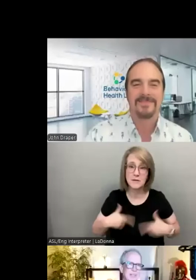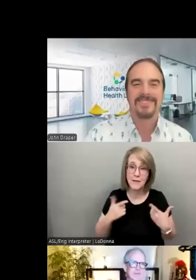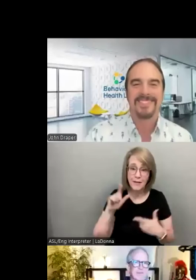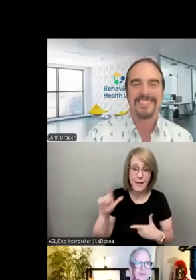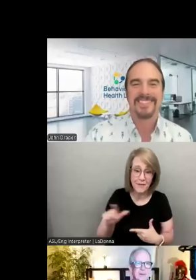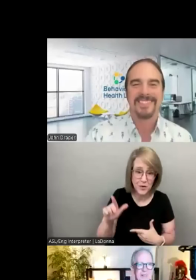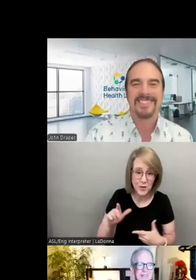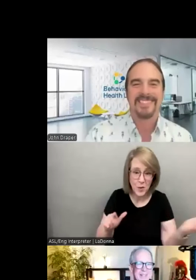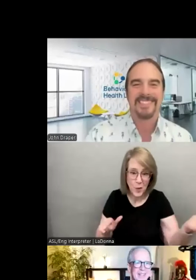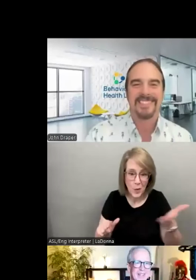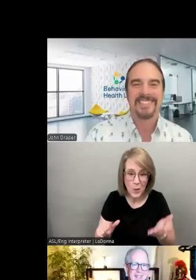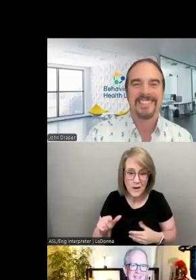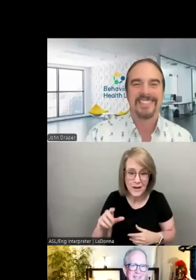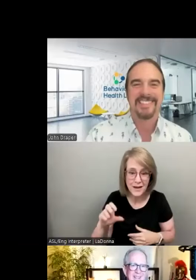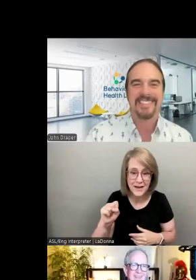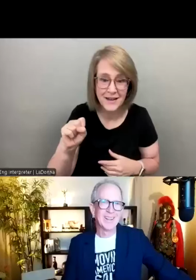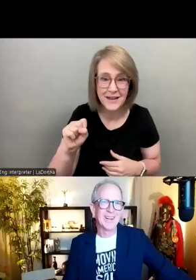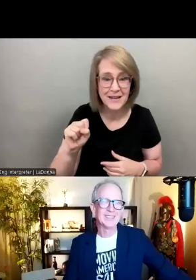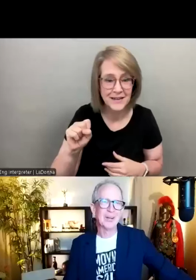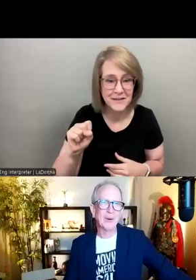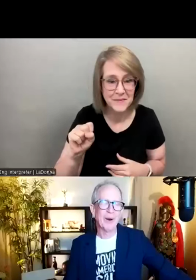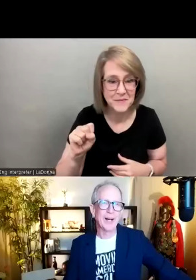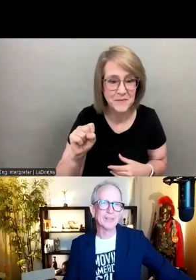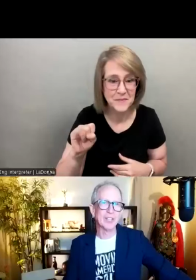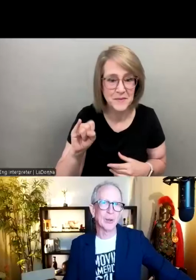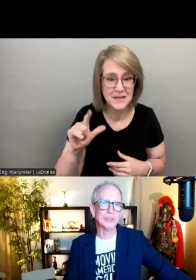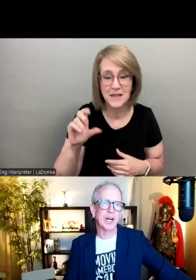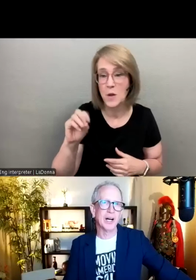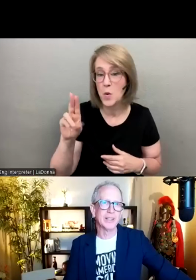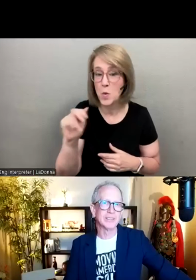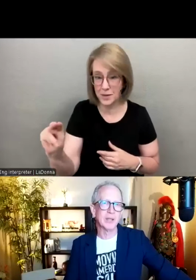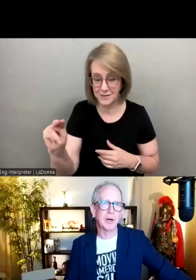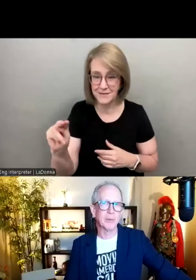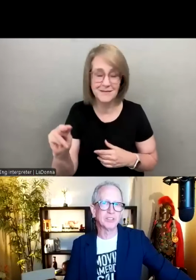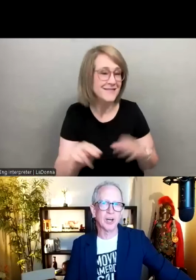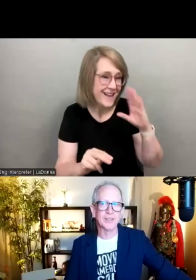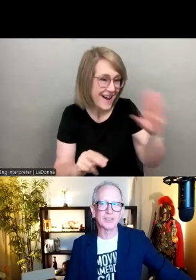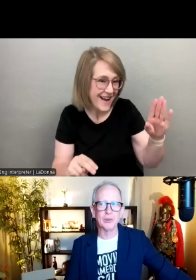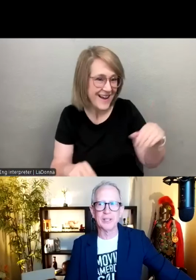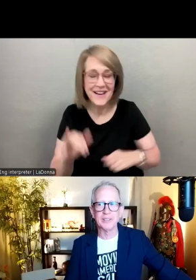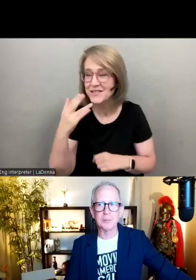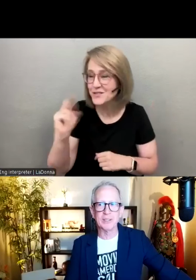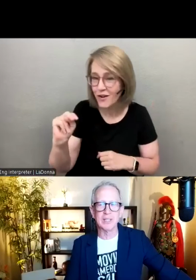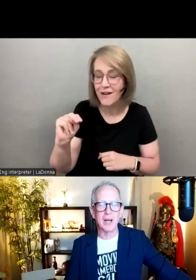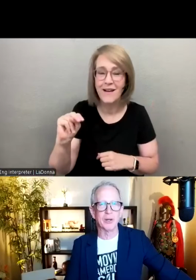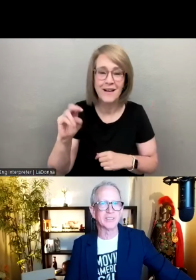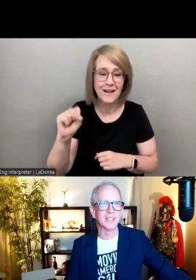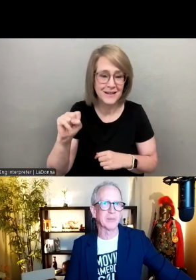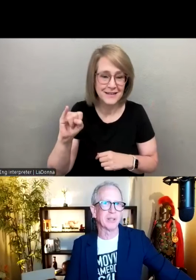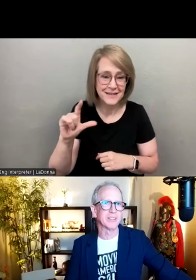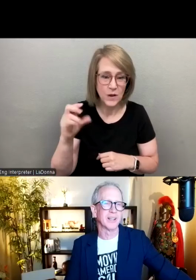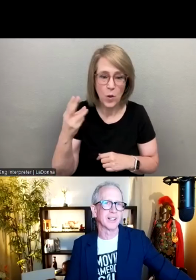see you again, my friend. Hey, David. How's it going, buddy? It's going well. So, John, Silouan, we started this new Lived Experience